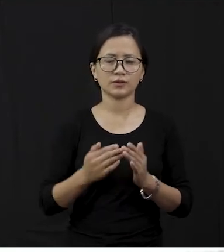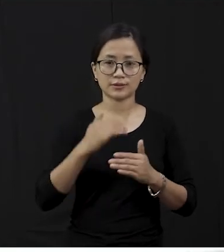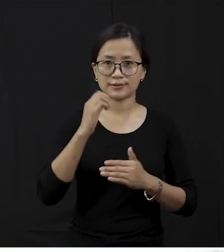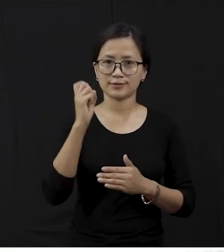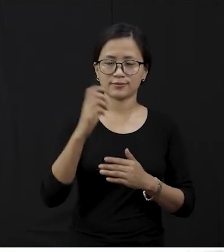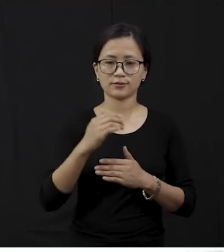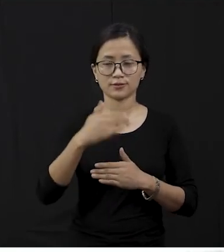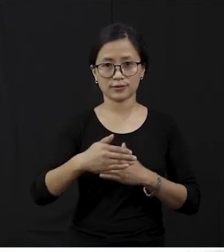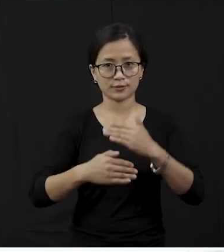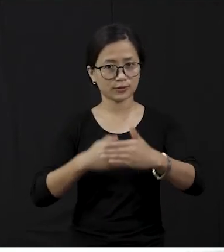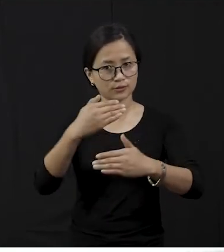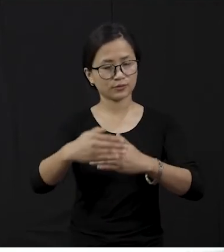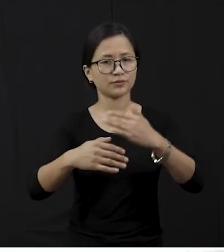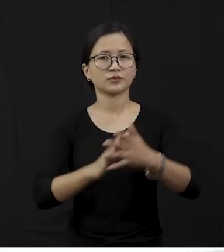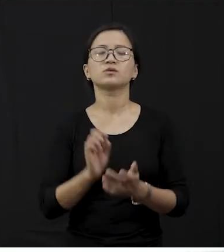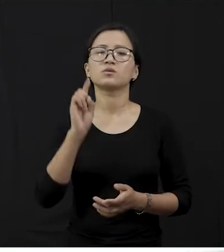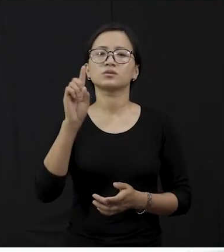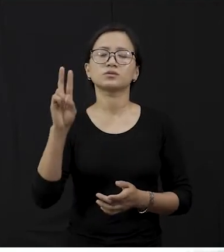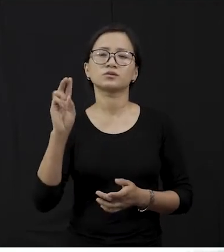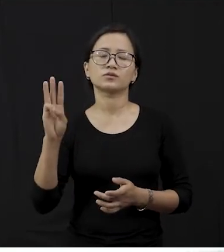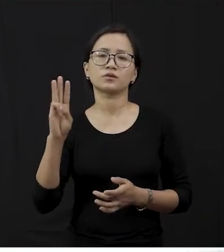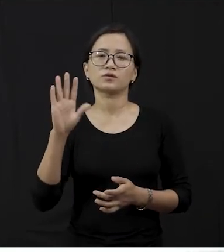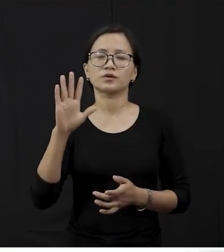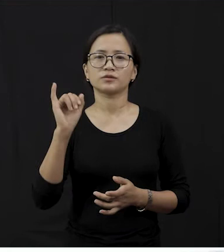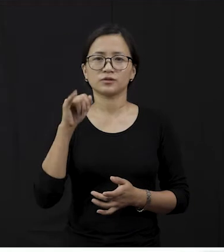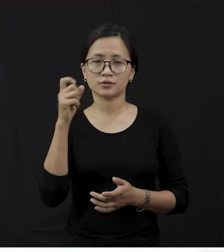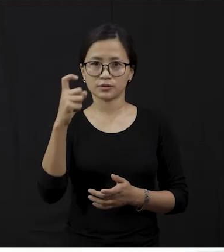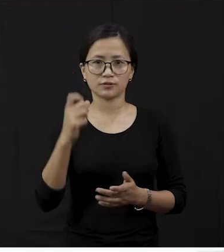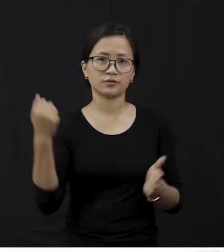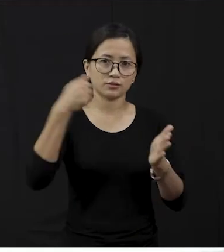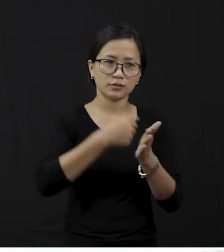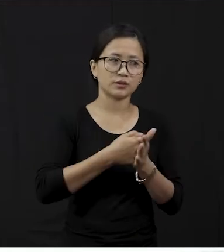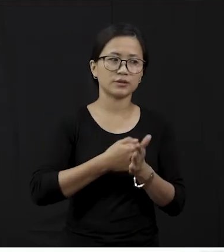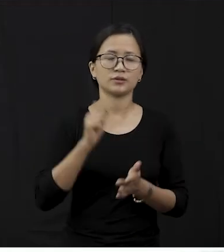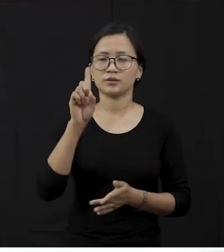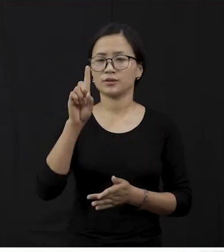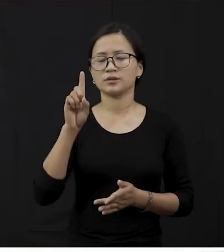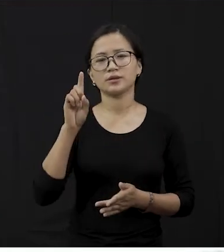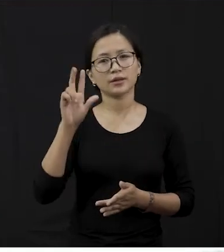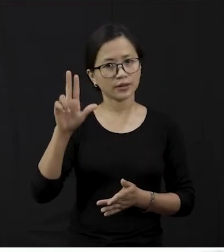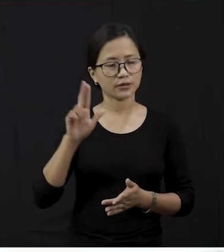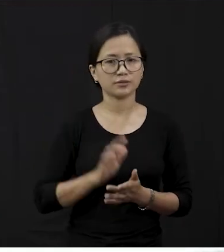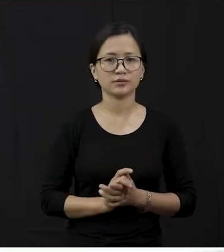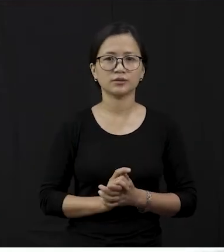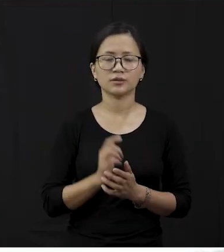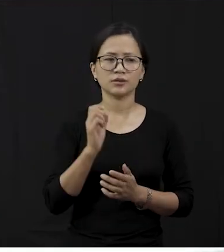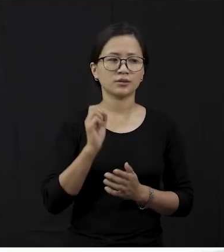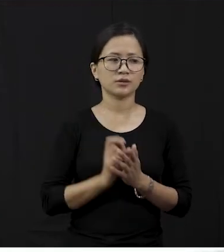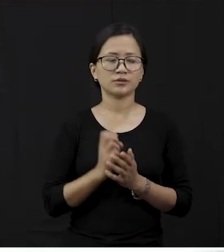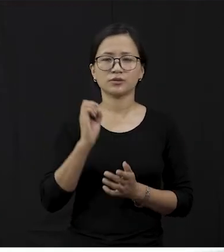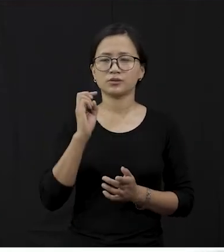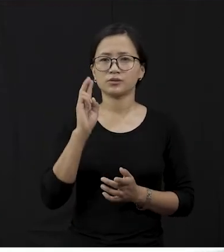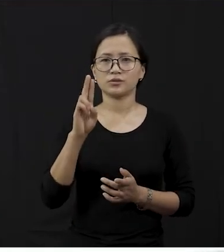1, 2, 3, 4, 5, 6, 7. Then you reach at 18. So 25 minus 7 is equal